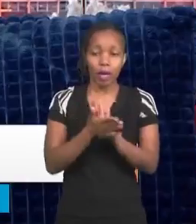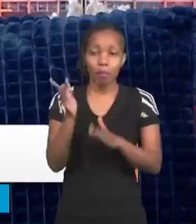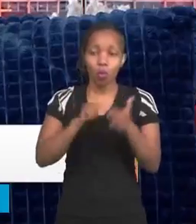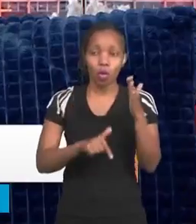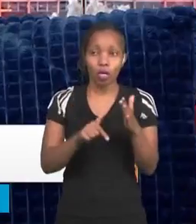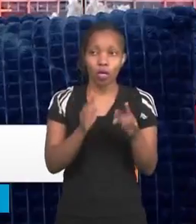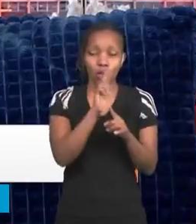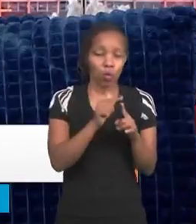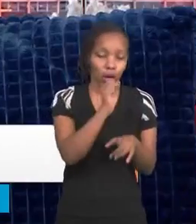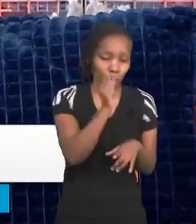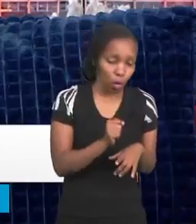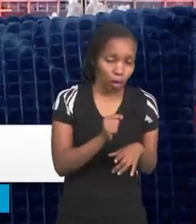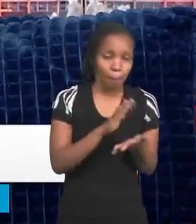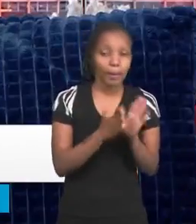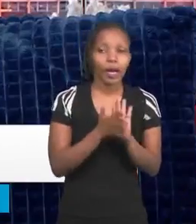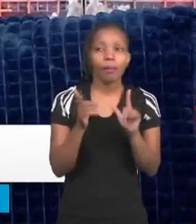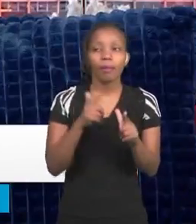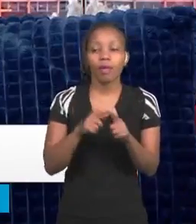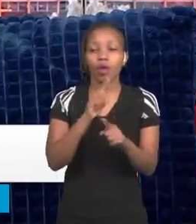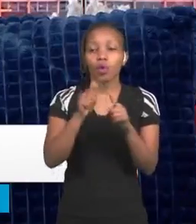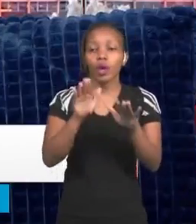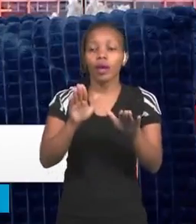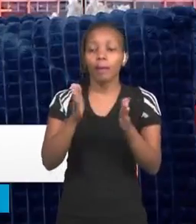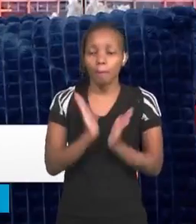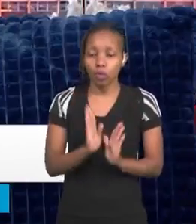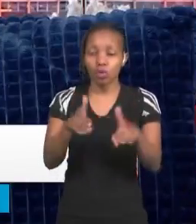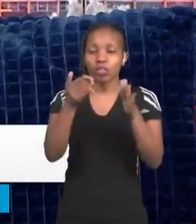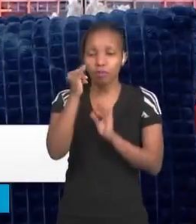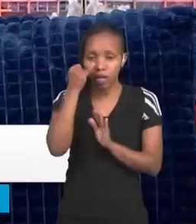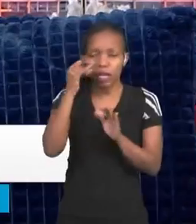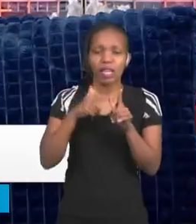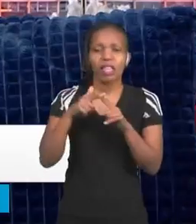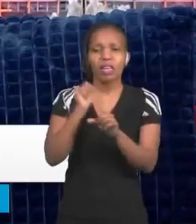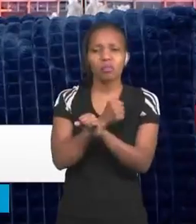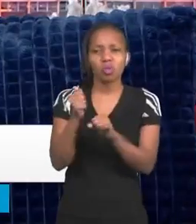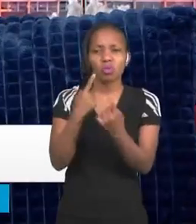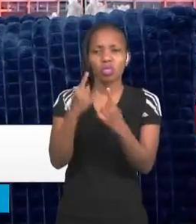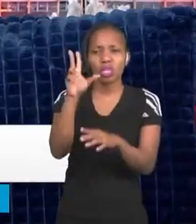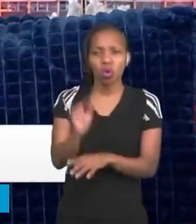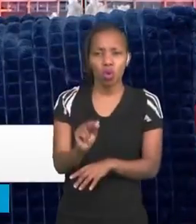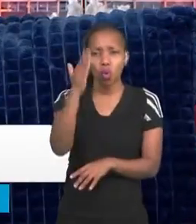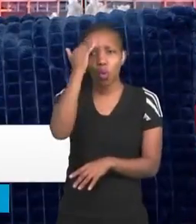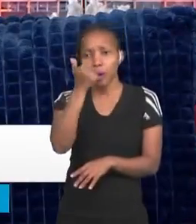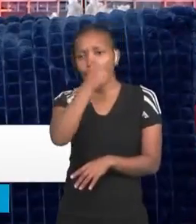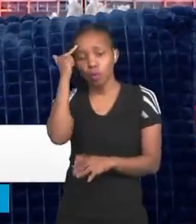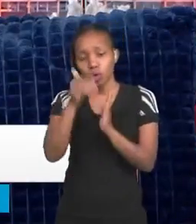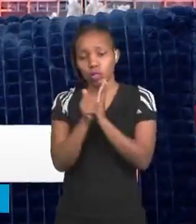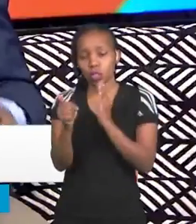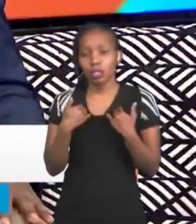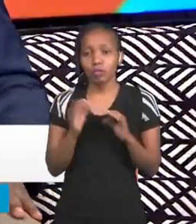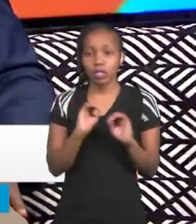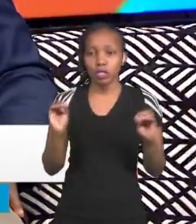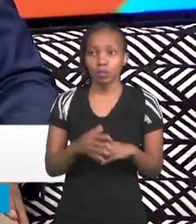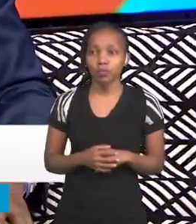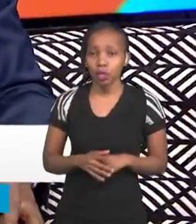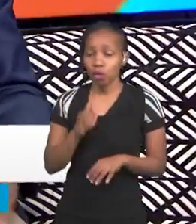even when somebody is offering you a drug, mm-hmm. you will not be able to say no because you do not have the skills. Absolutely. Yeah. All right.